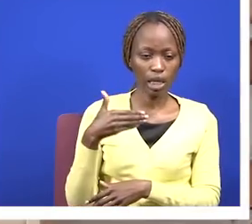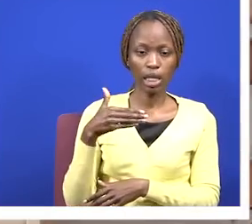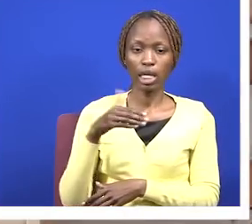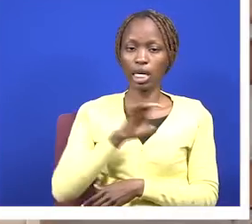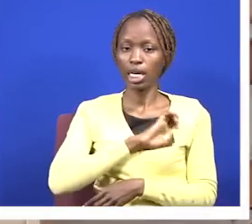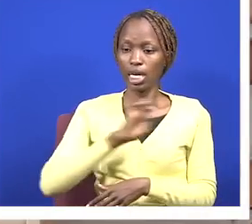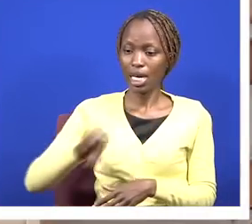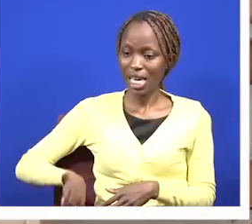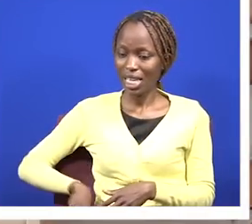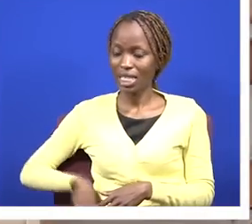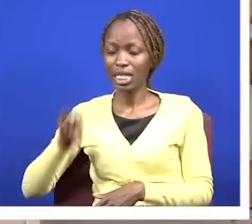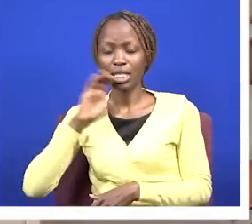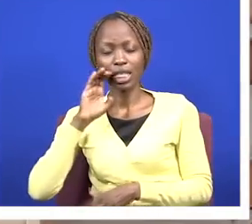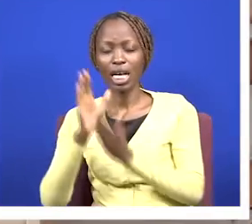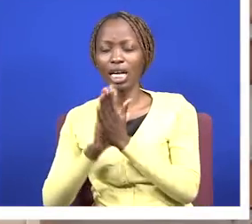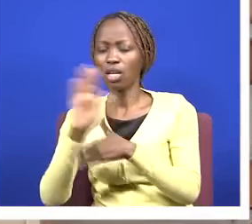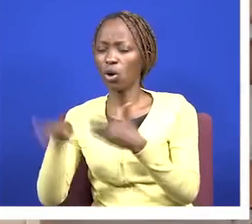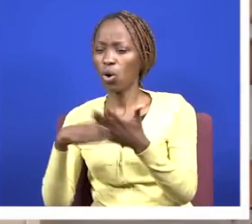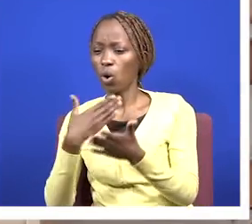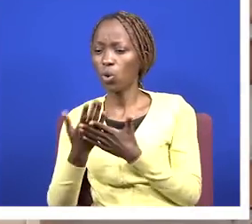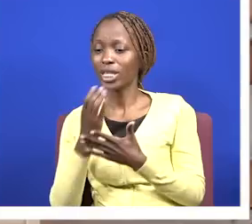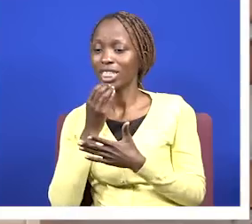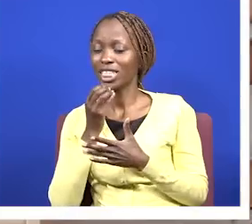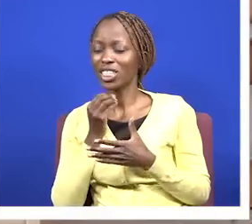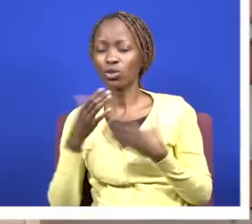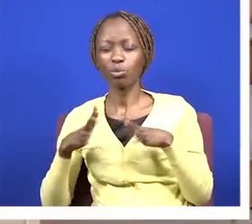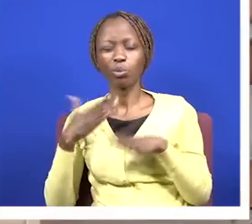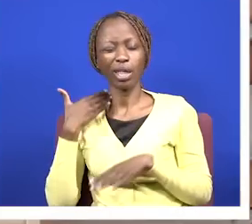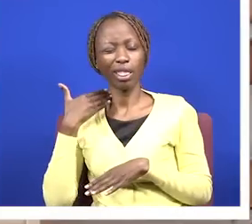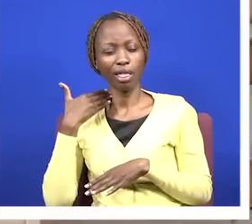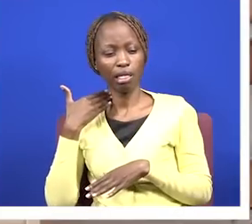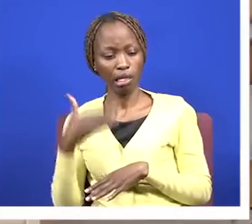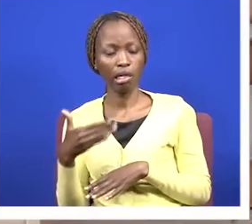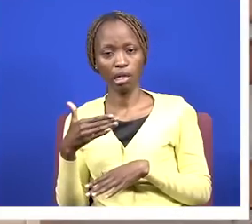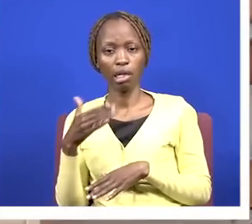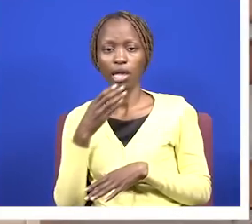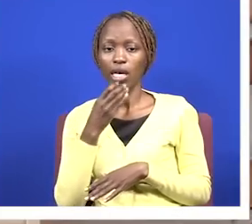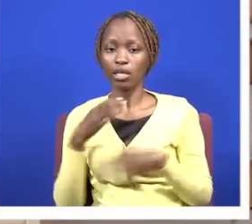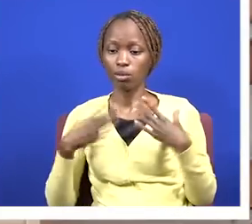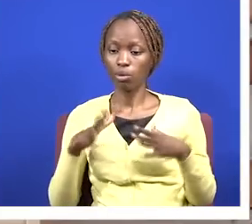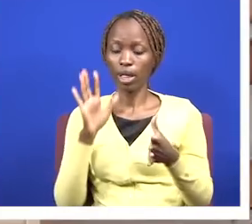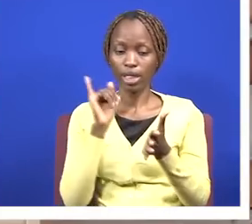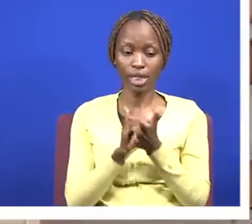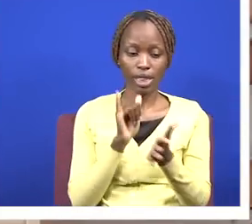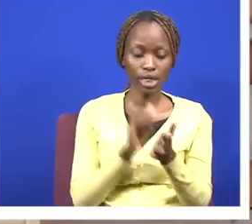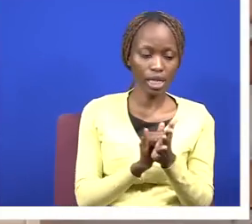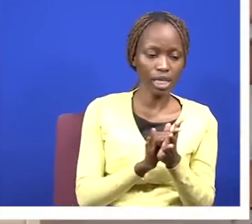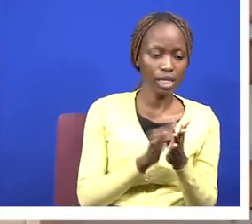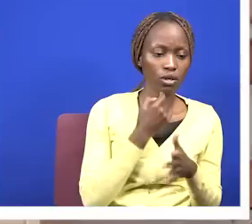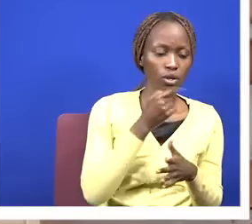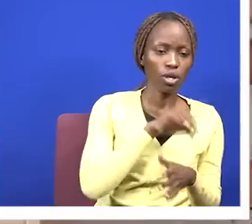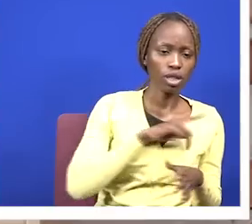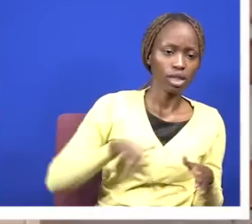and all the Jews. He hated them so much that he convinced the king to